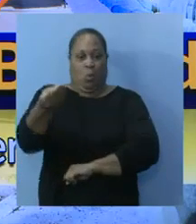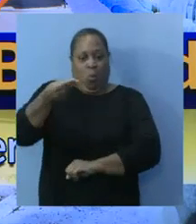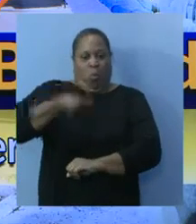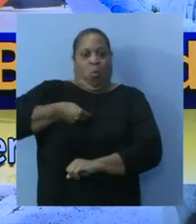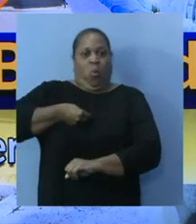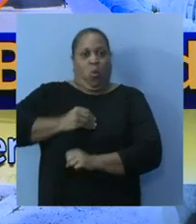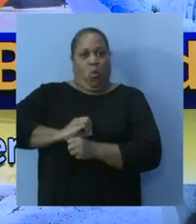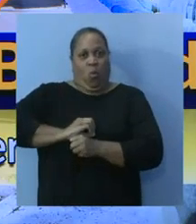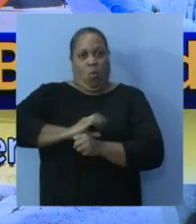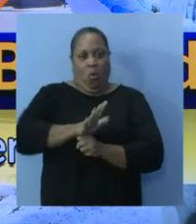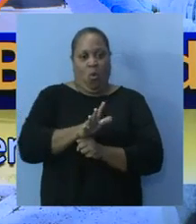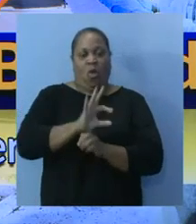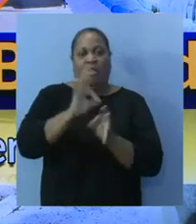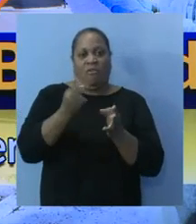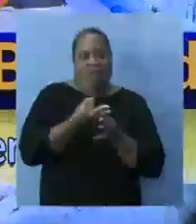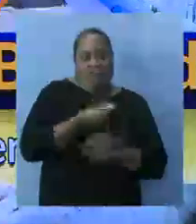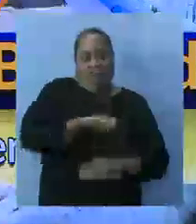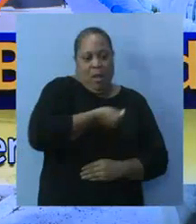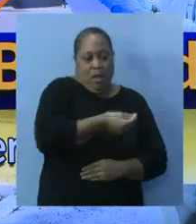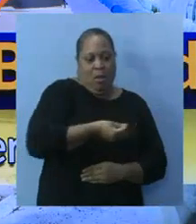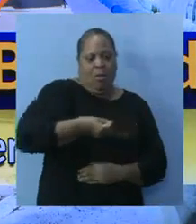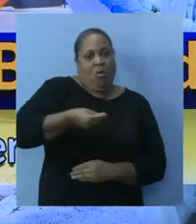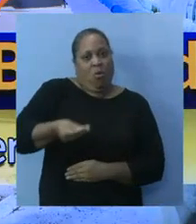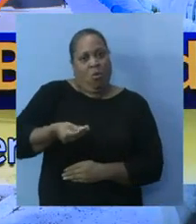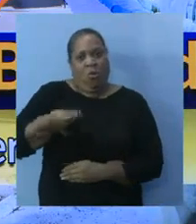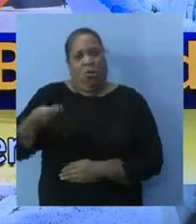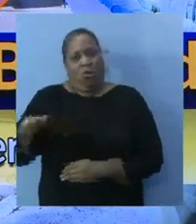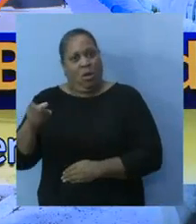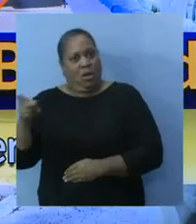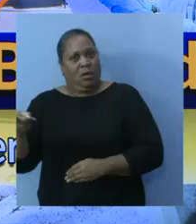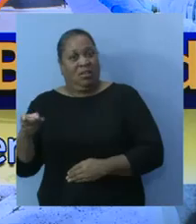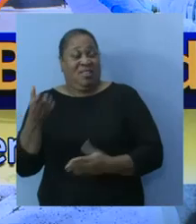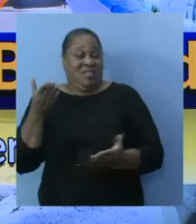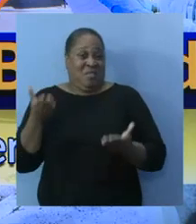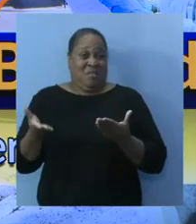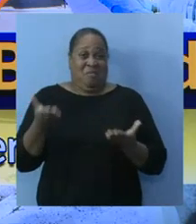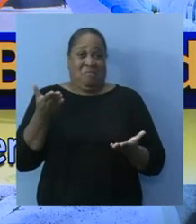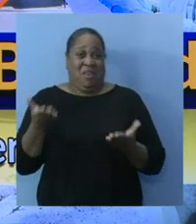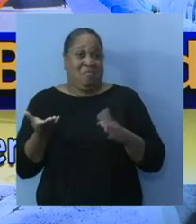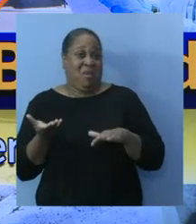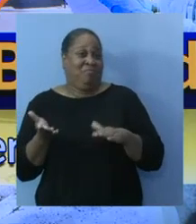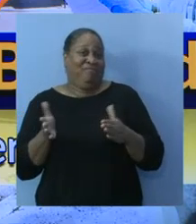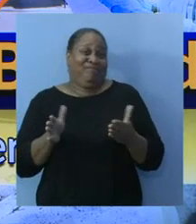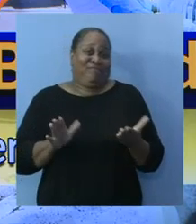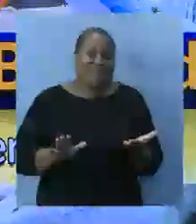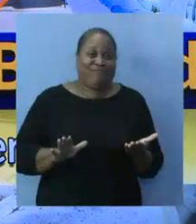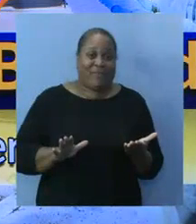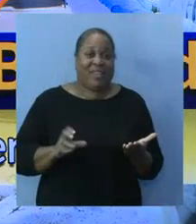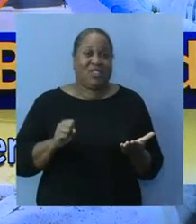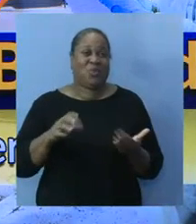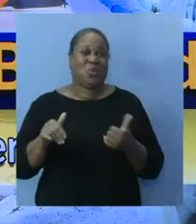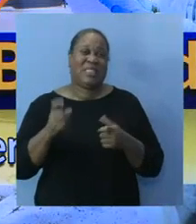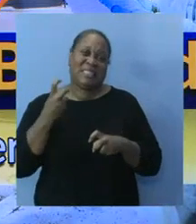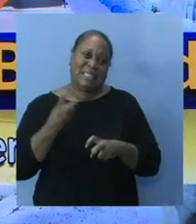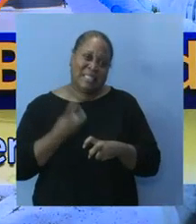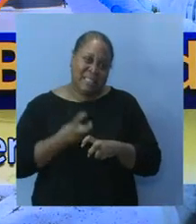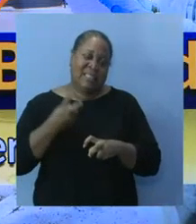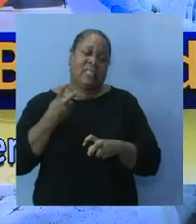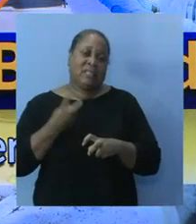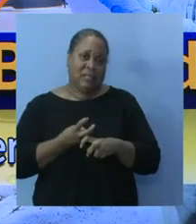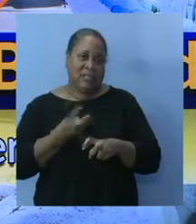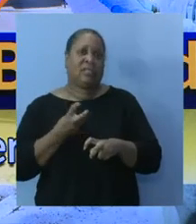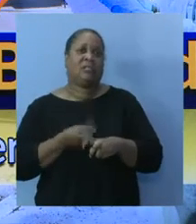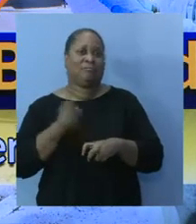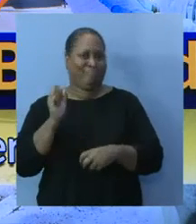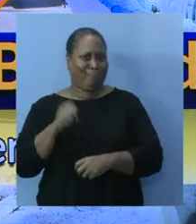family members will catch the virus, and some may even succumb to the illness as some have done so. So it is a difficult thing. We are going to